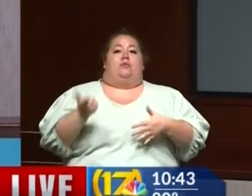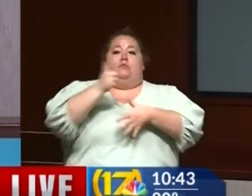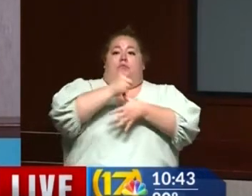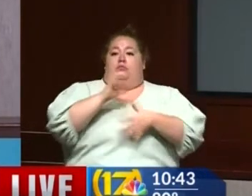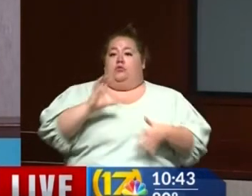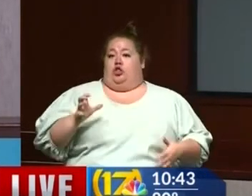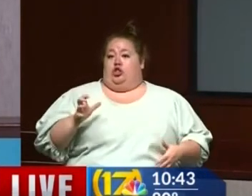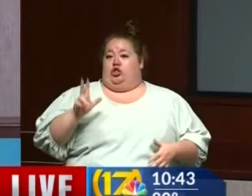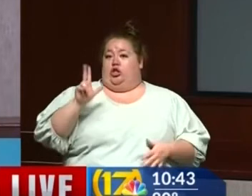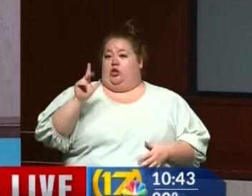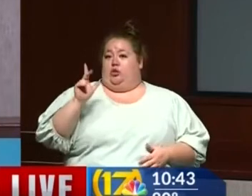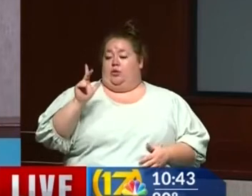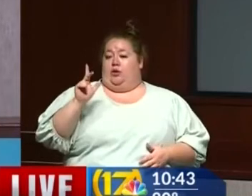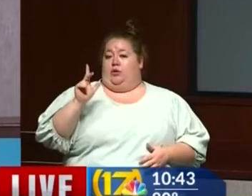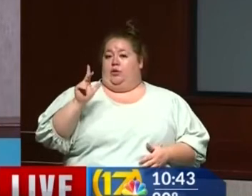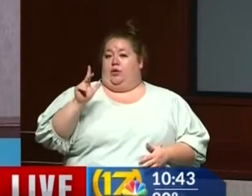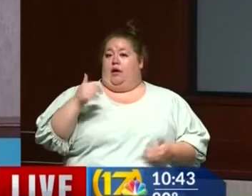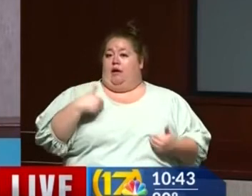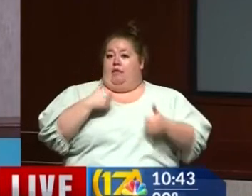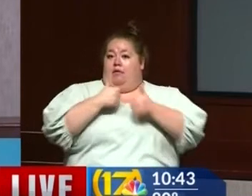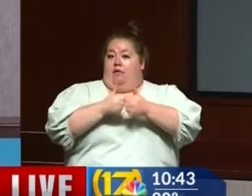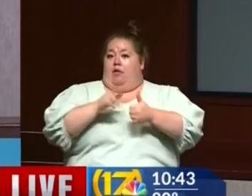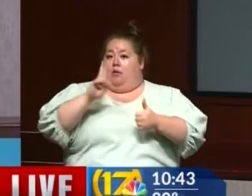23, Austin, any follow-up?